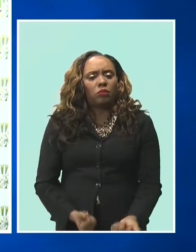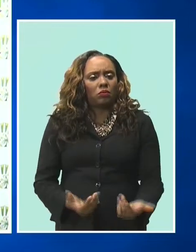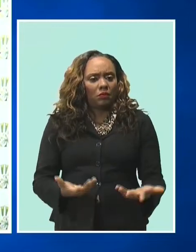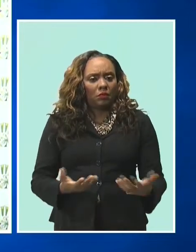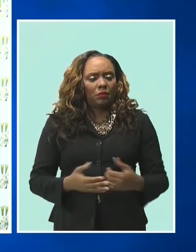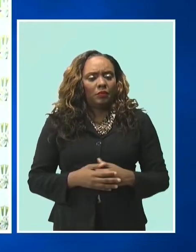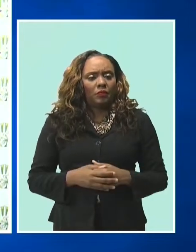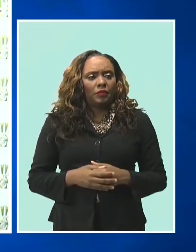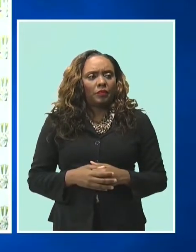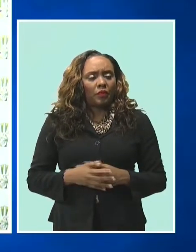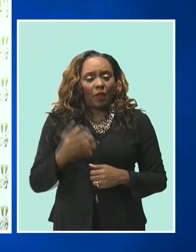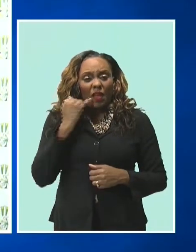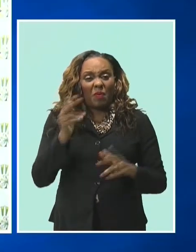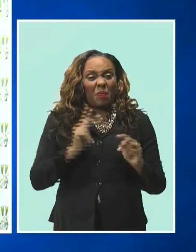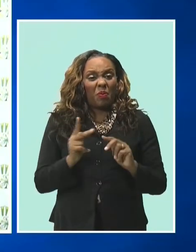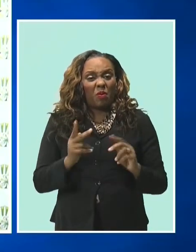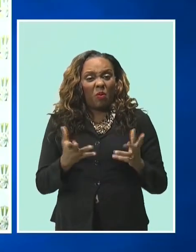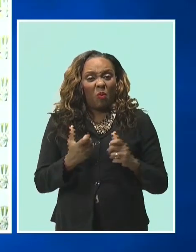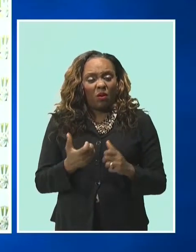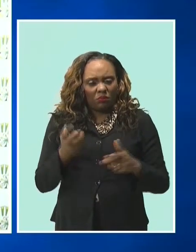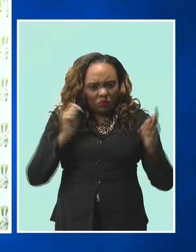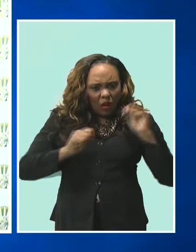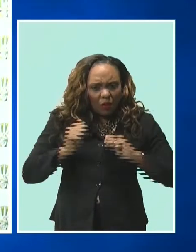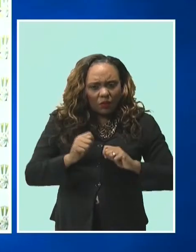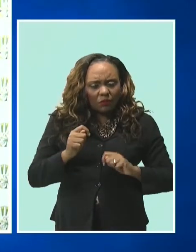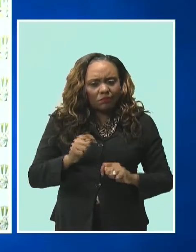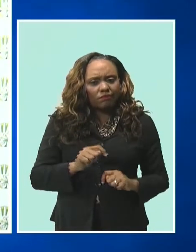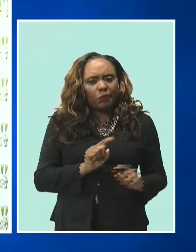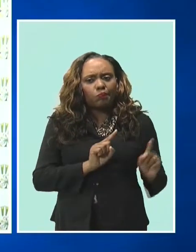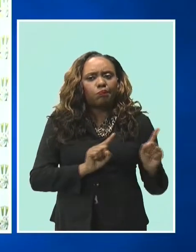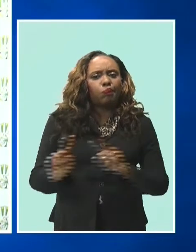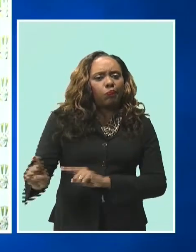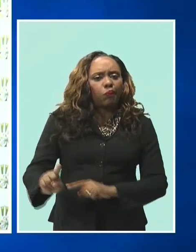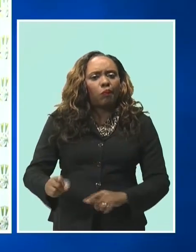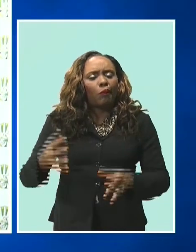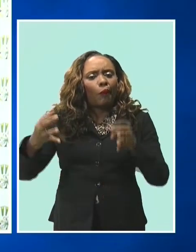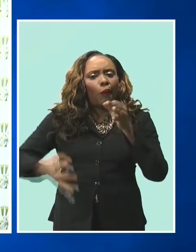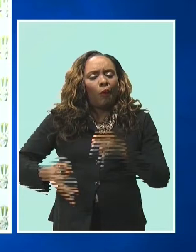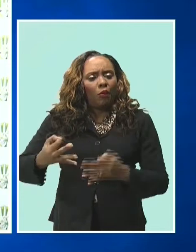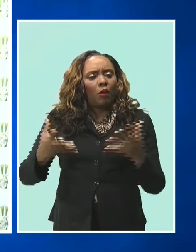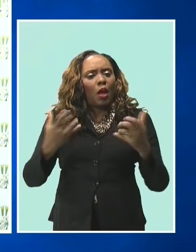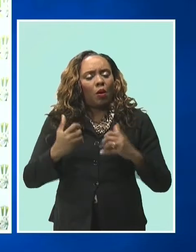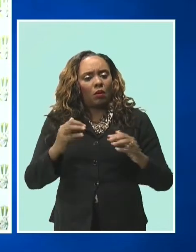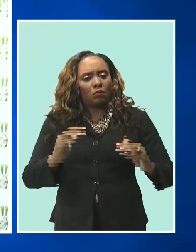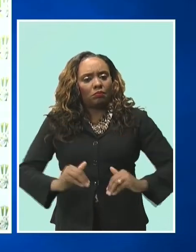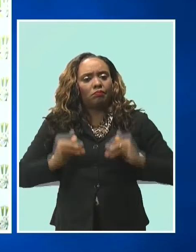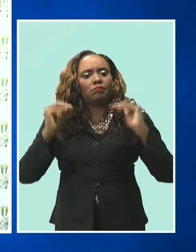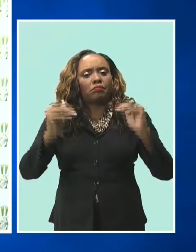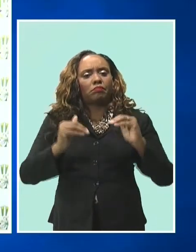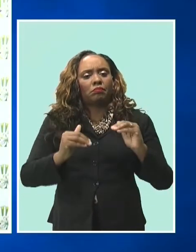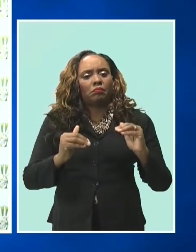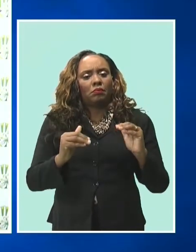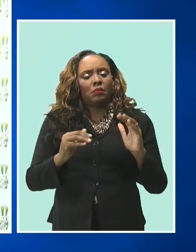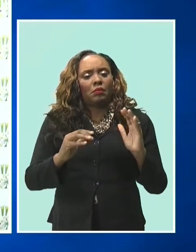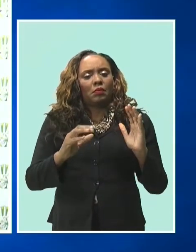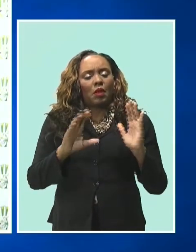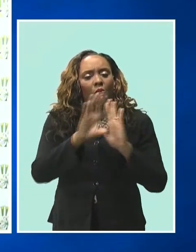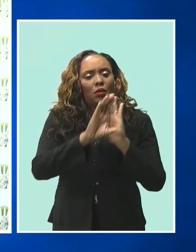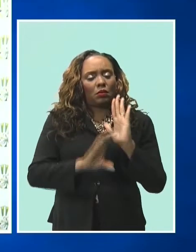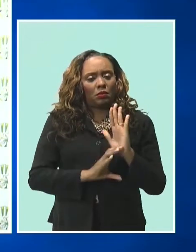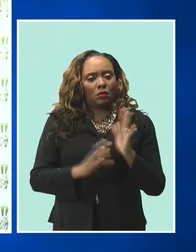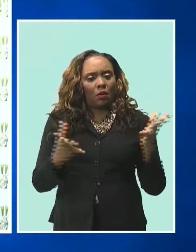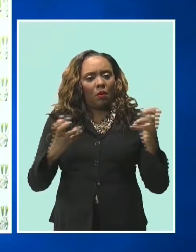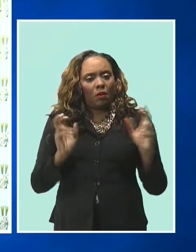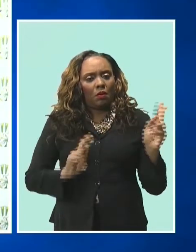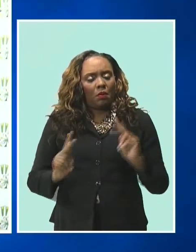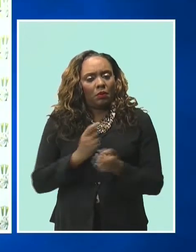justice. It is my sworn duty as President to uphold the Constitution and to keep our citizens safe.